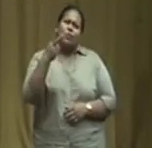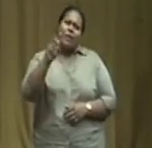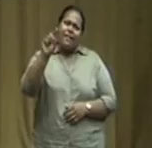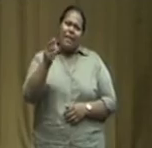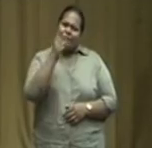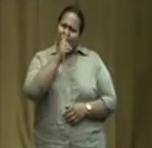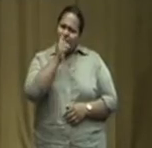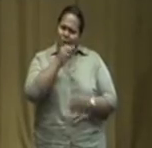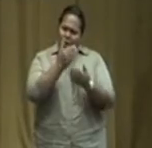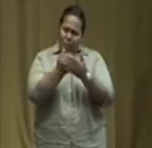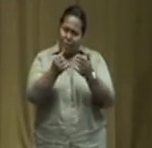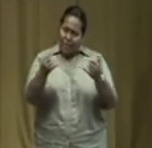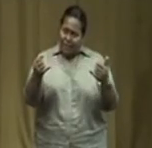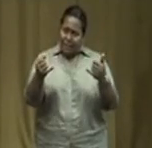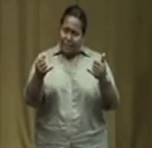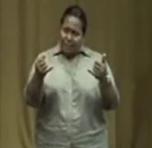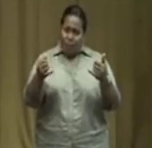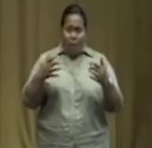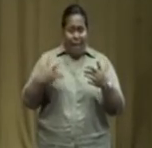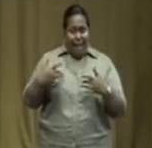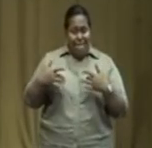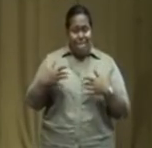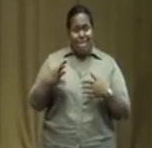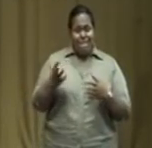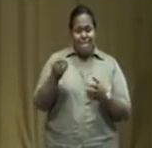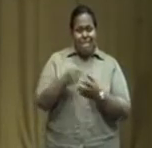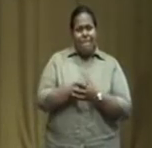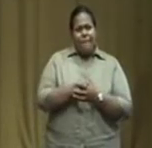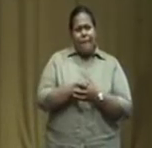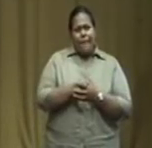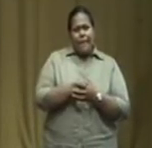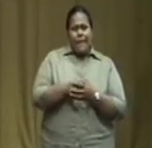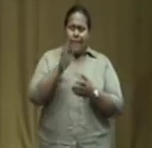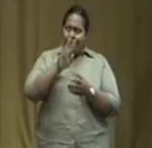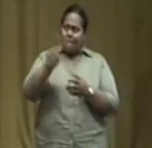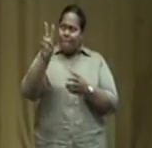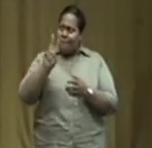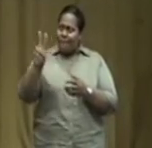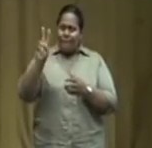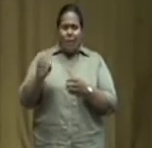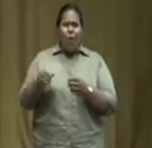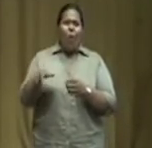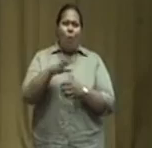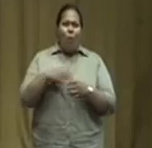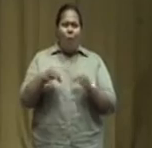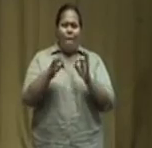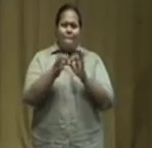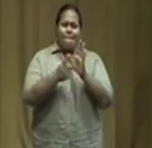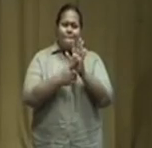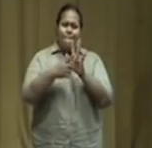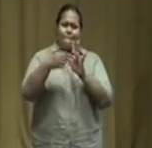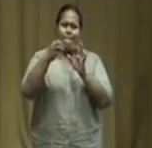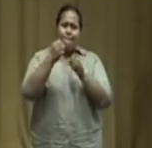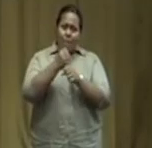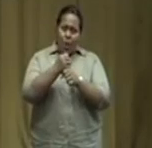or on the live feed, and the blogs are going up, and you have someone who's